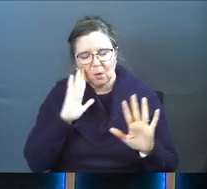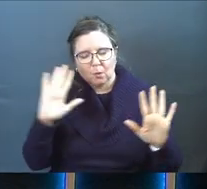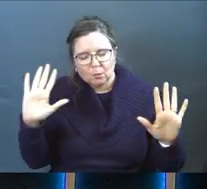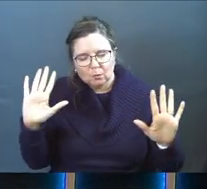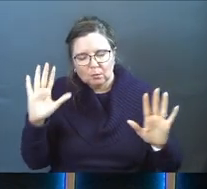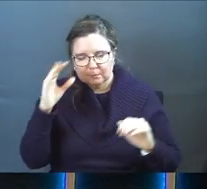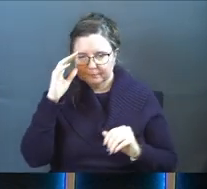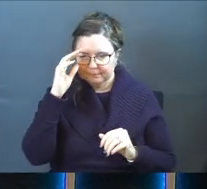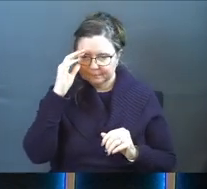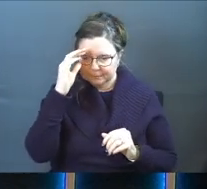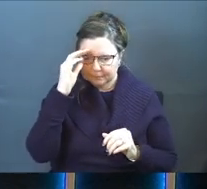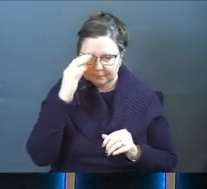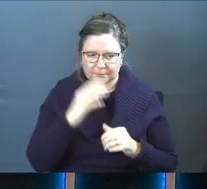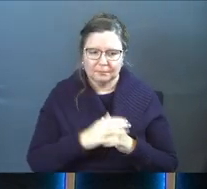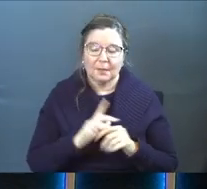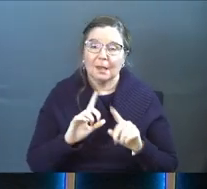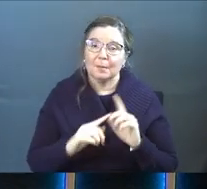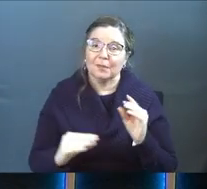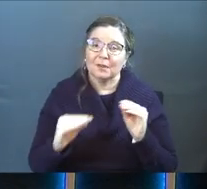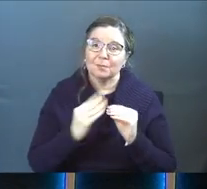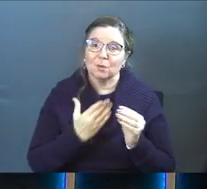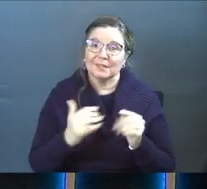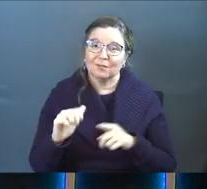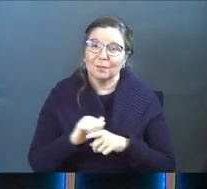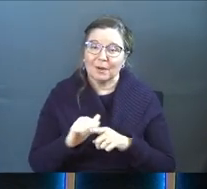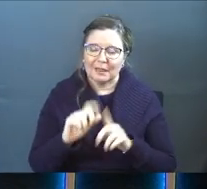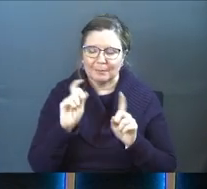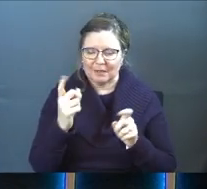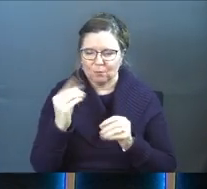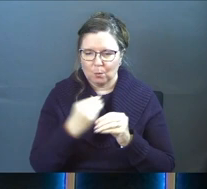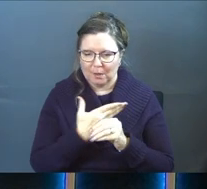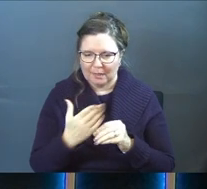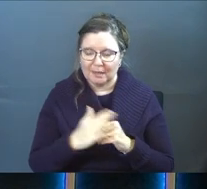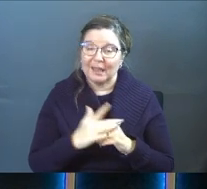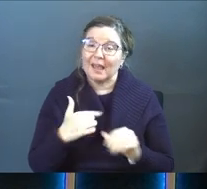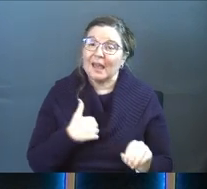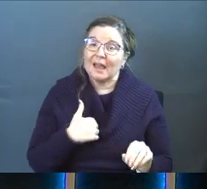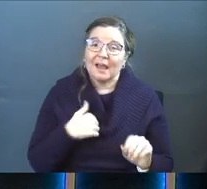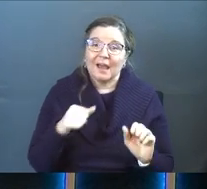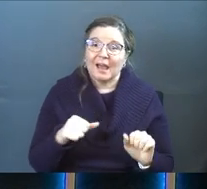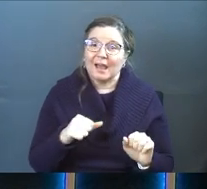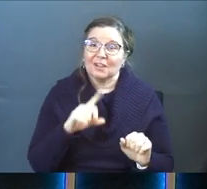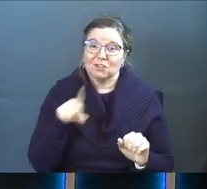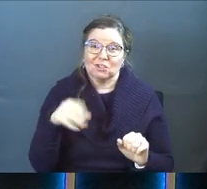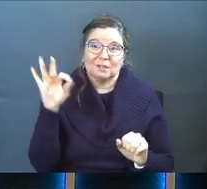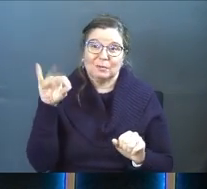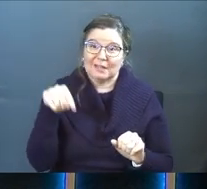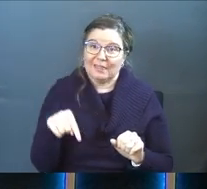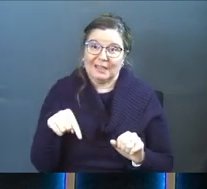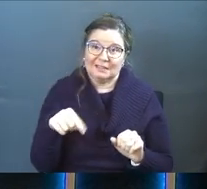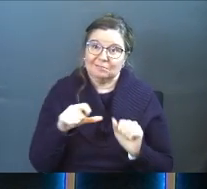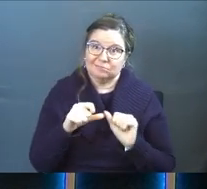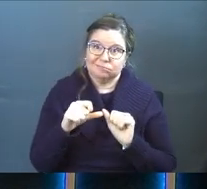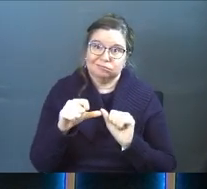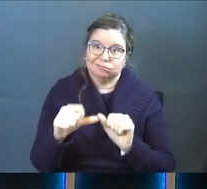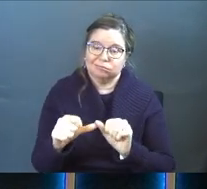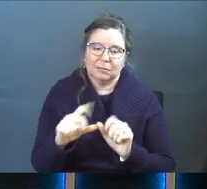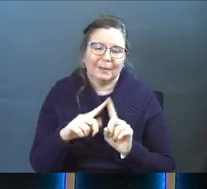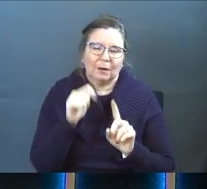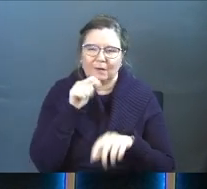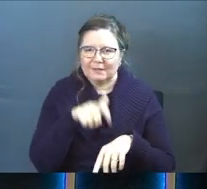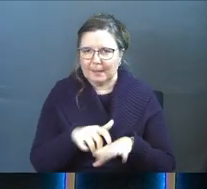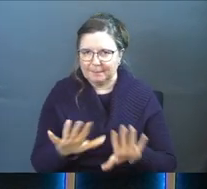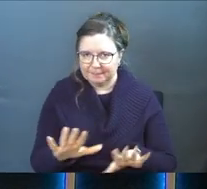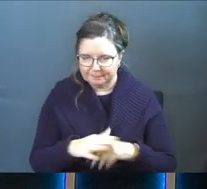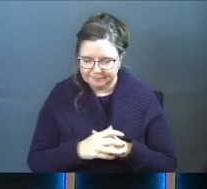know. But there's more stuff that we're practicing. Let me give you one more thing. And I could just preach on this, but I don't